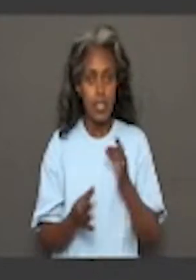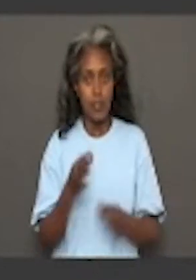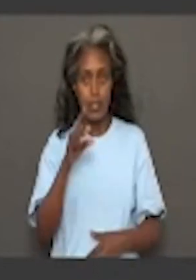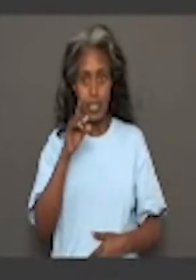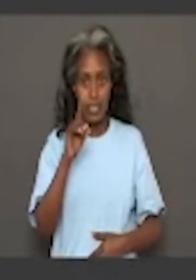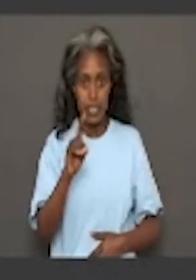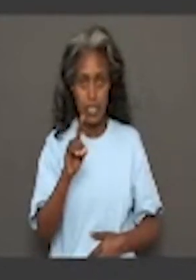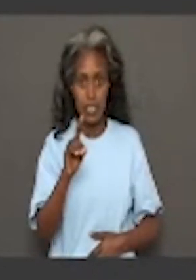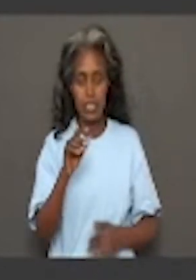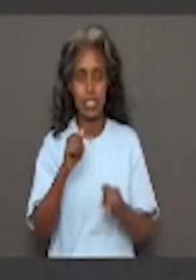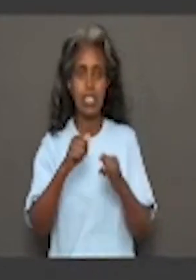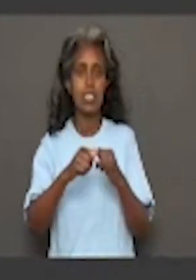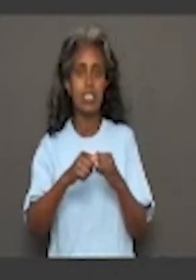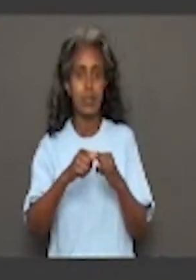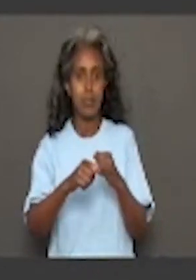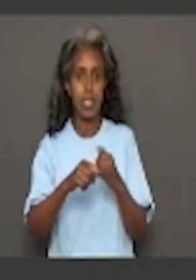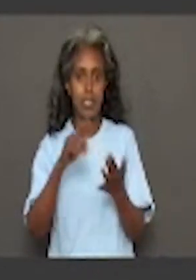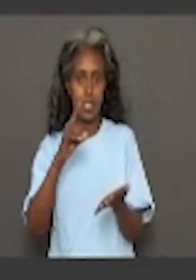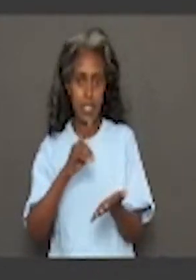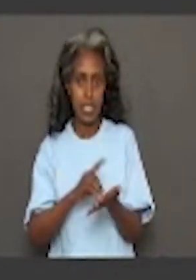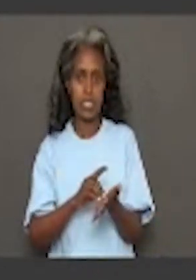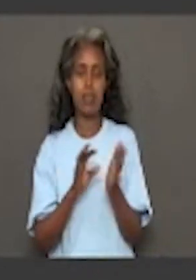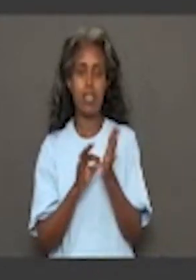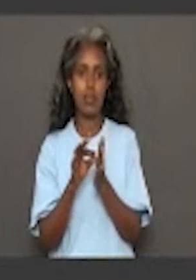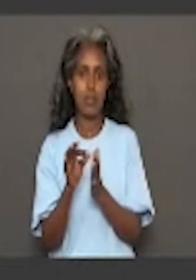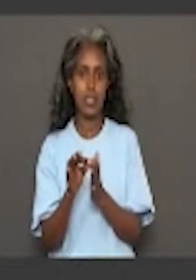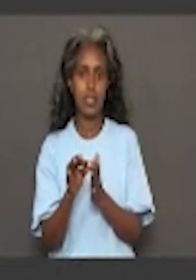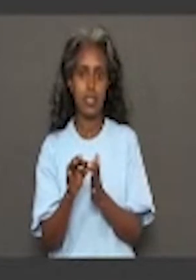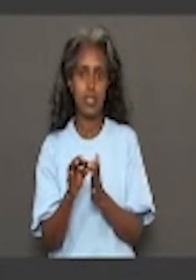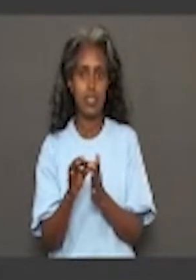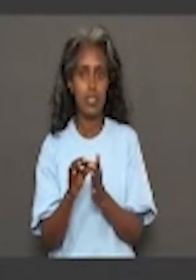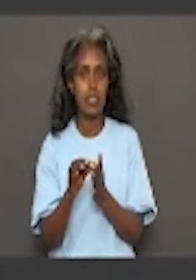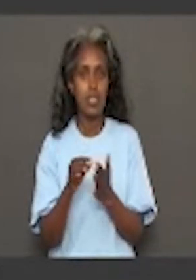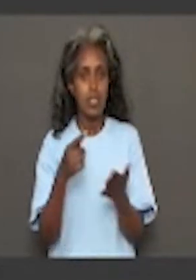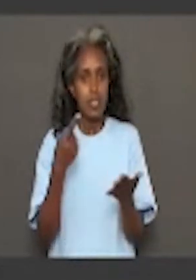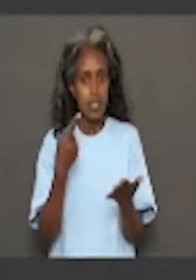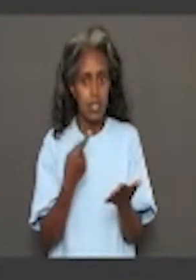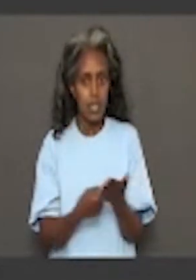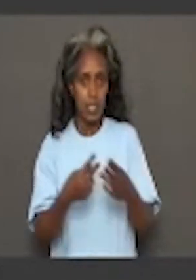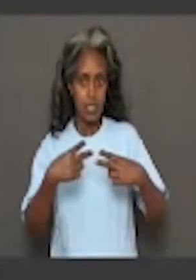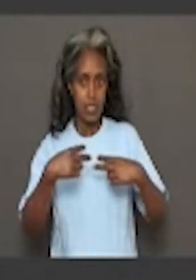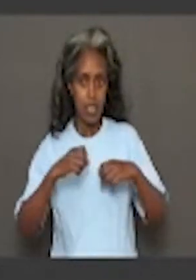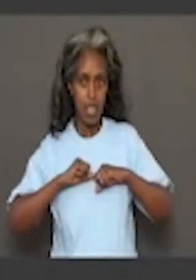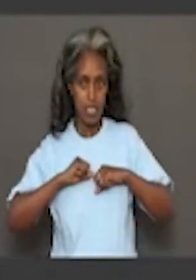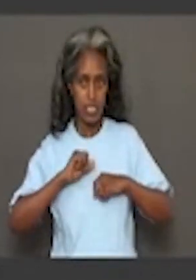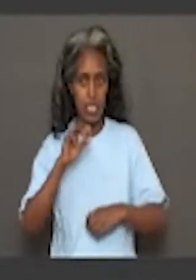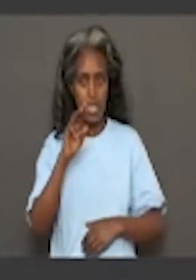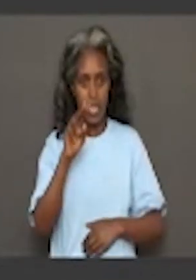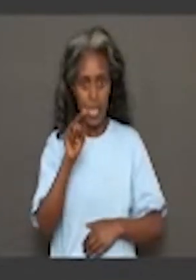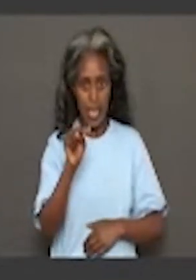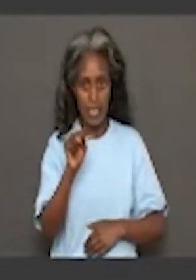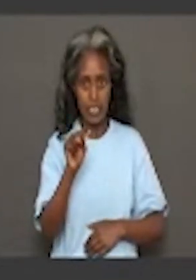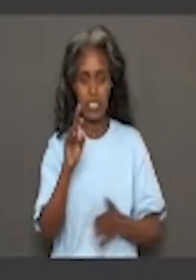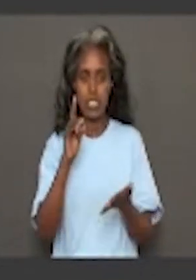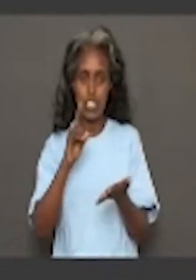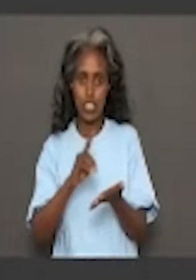If D is a terminating decimal number that has n